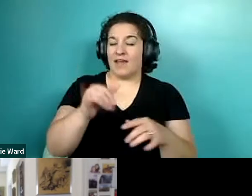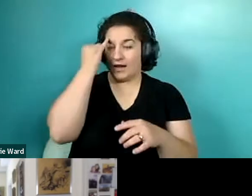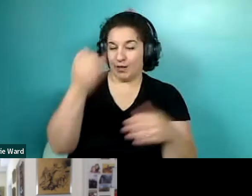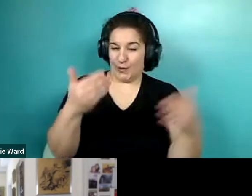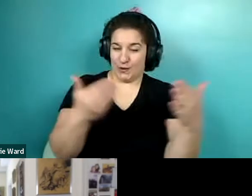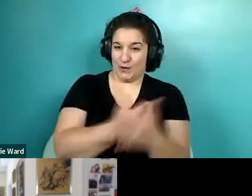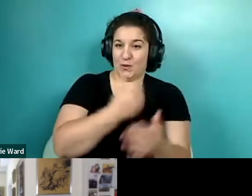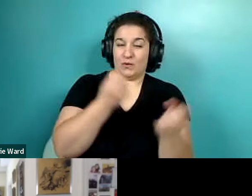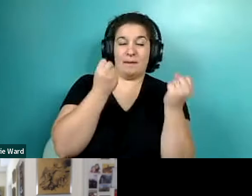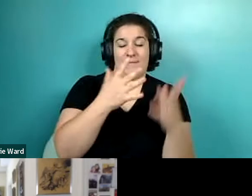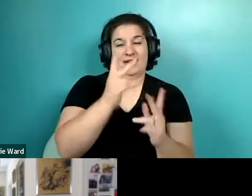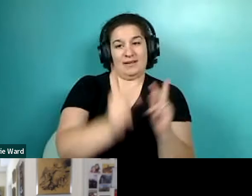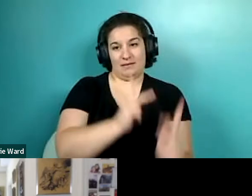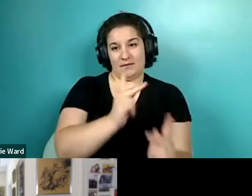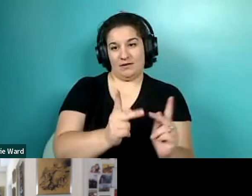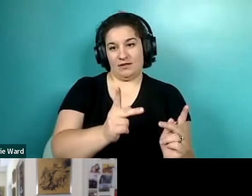that, they kind of get